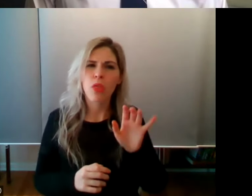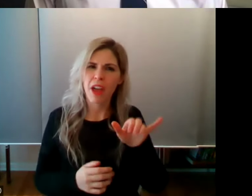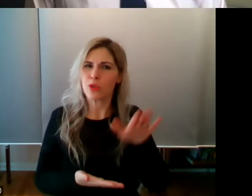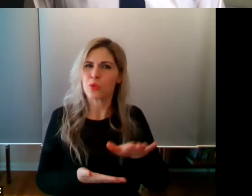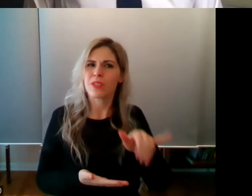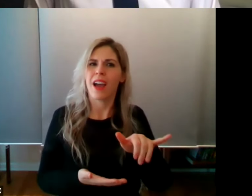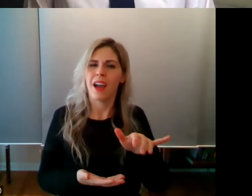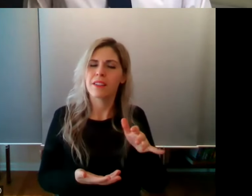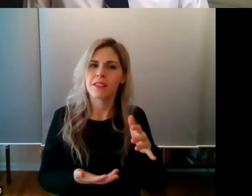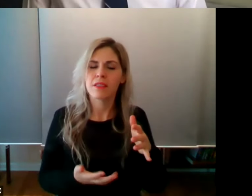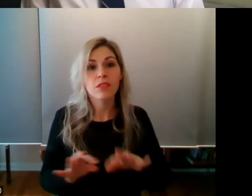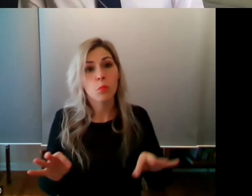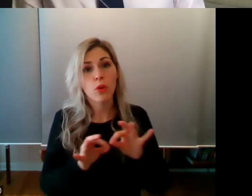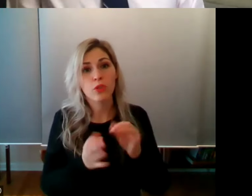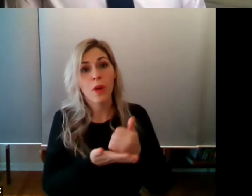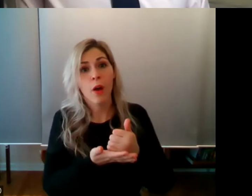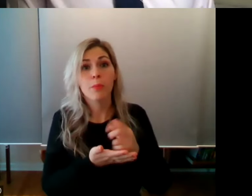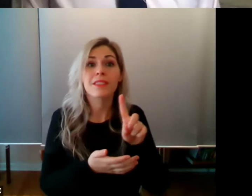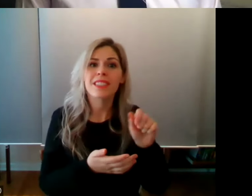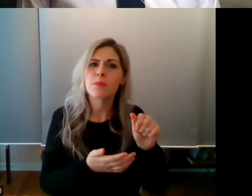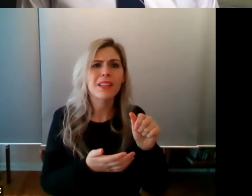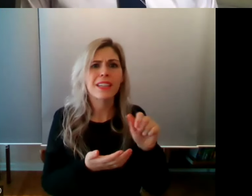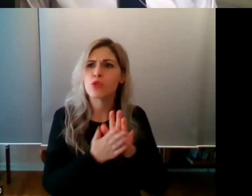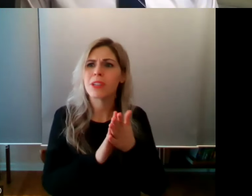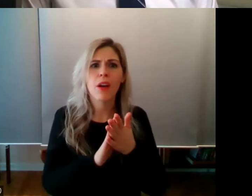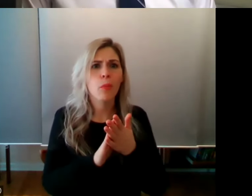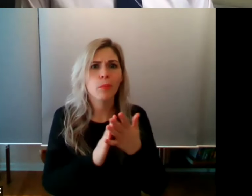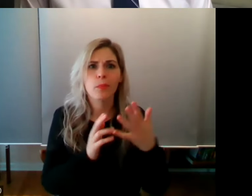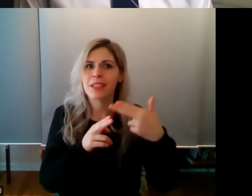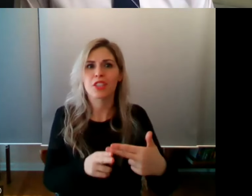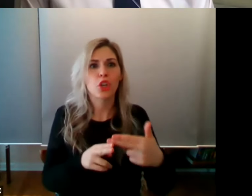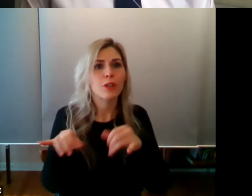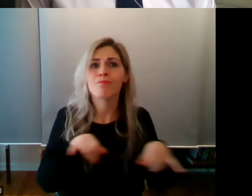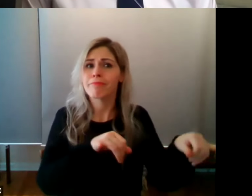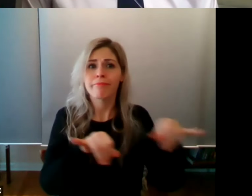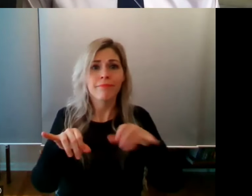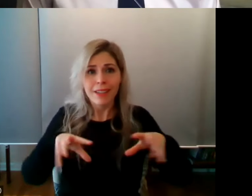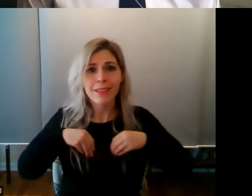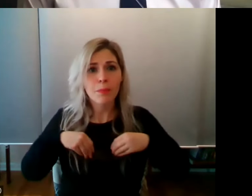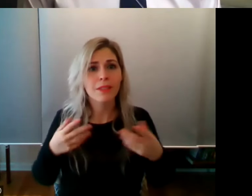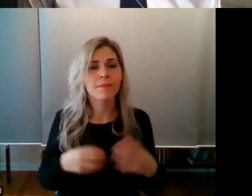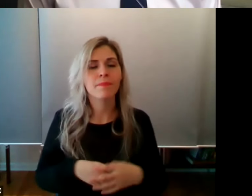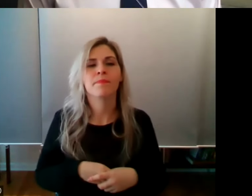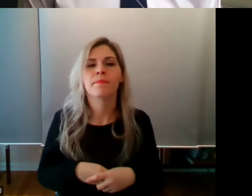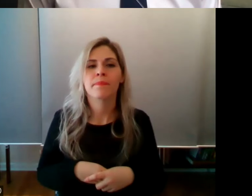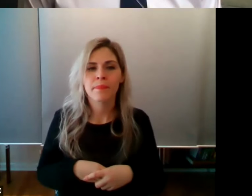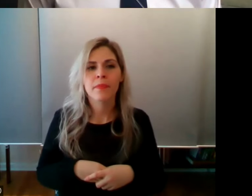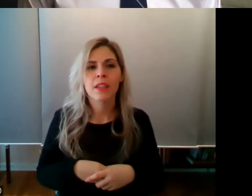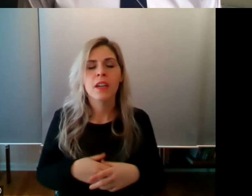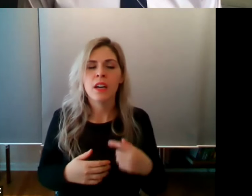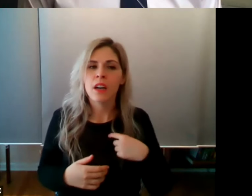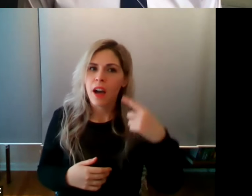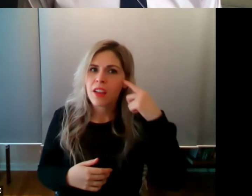make disability seen as something that's typical and normal and acceptable. And I